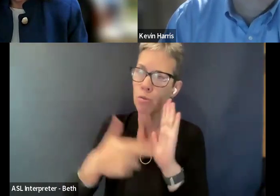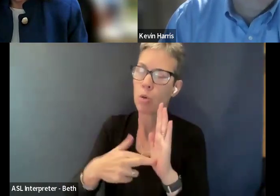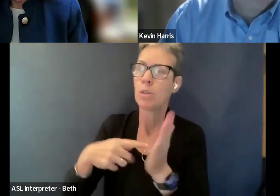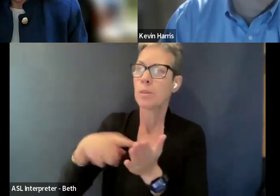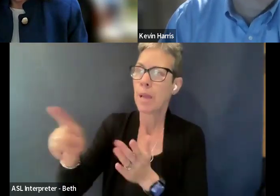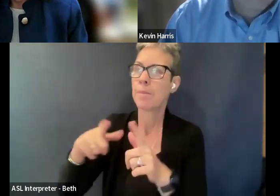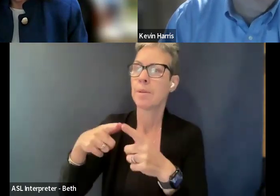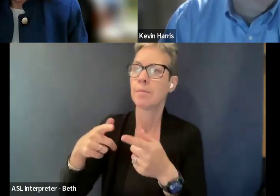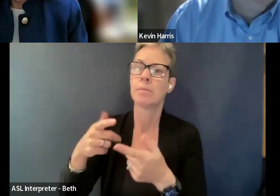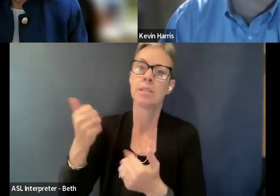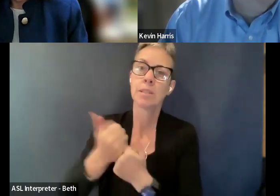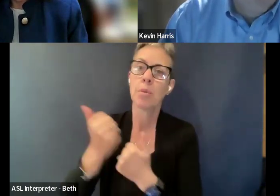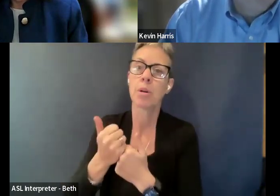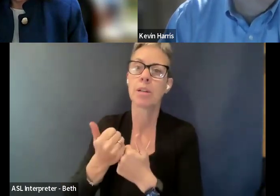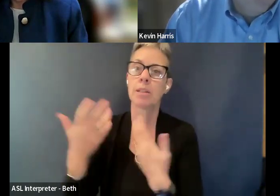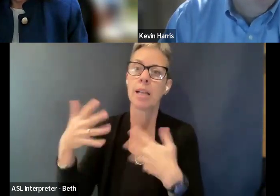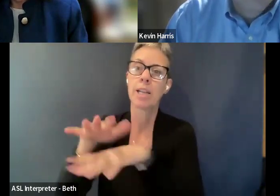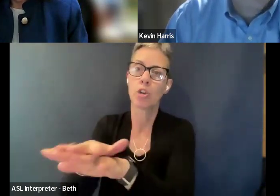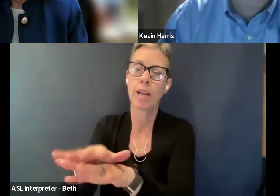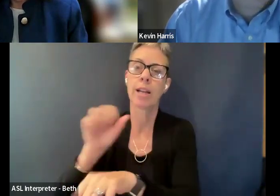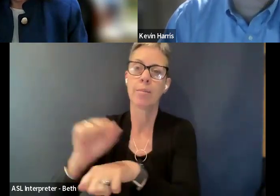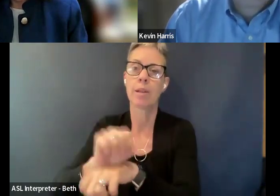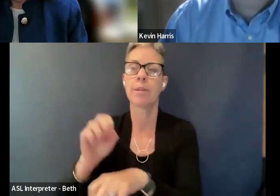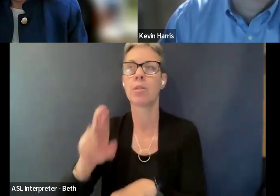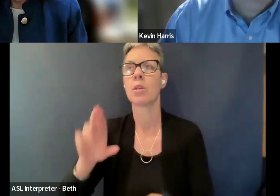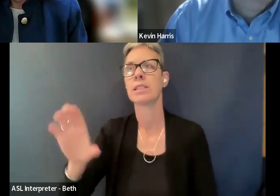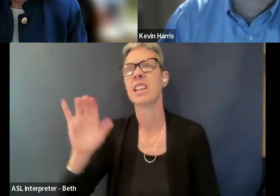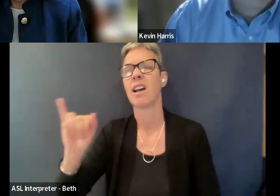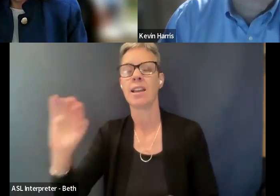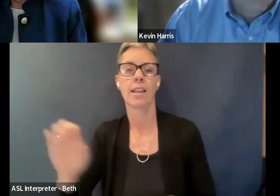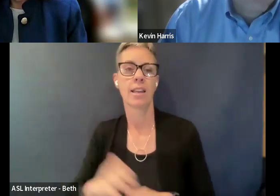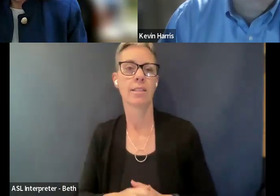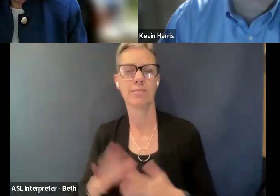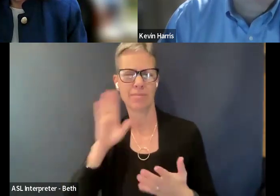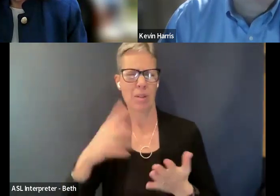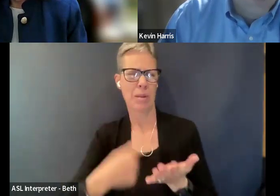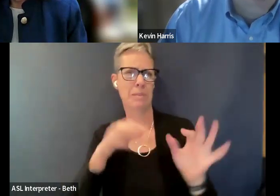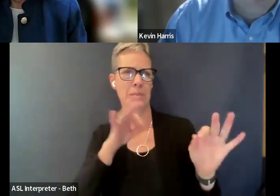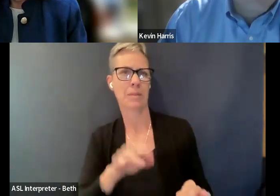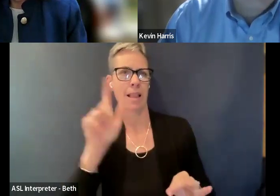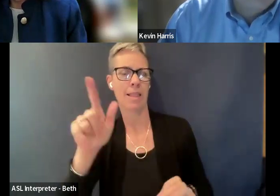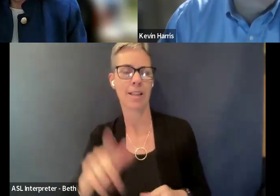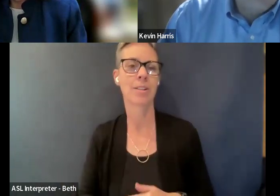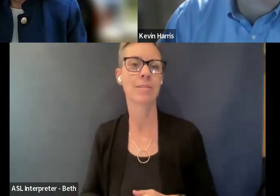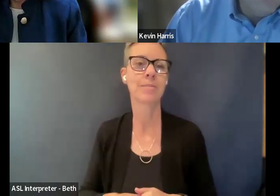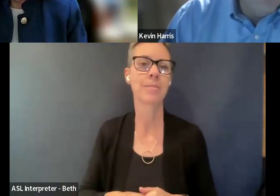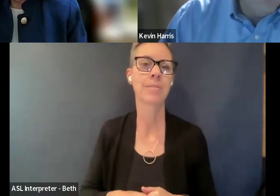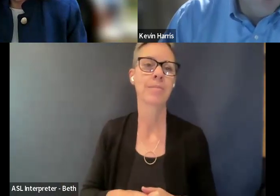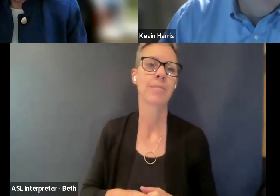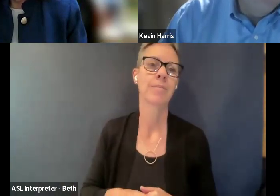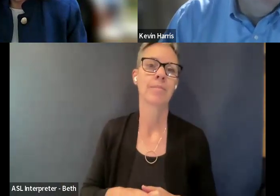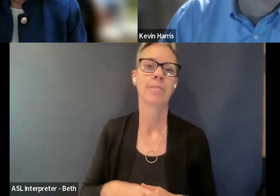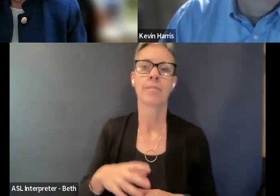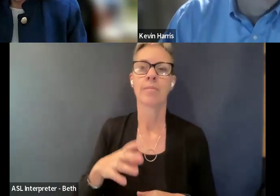support competitive integrated employment, or CIE. We're going to get to that in a second. As the main option on